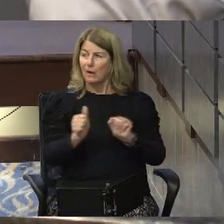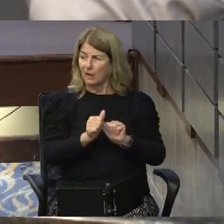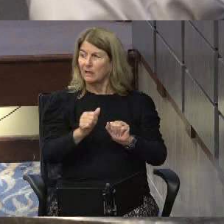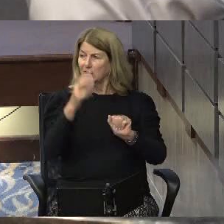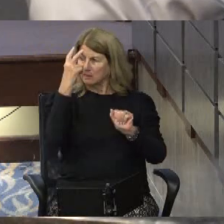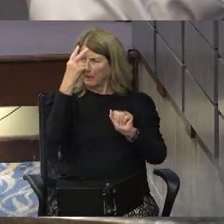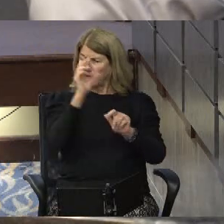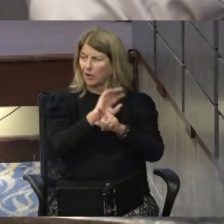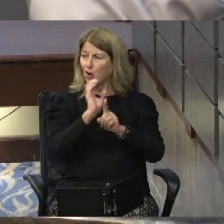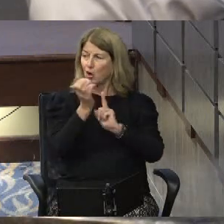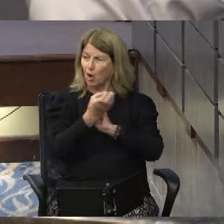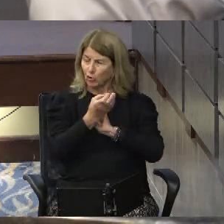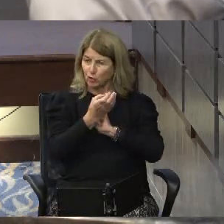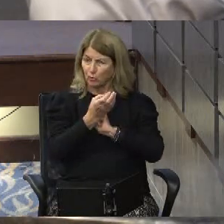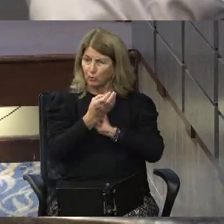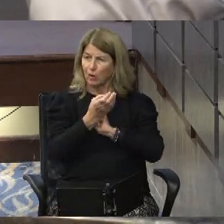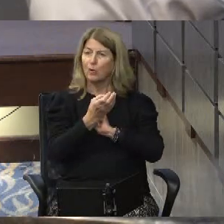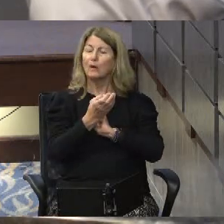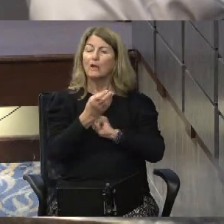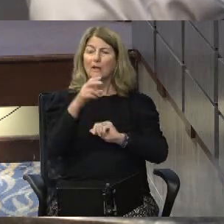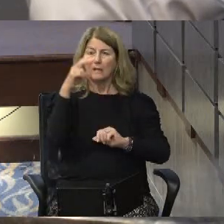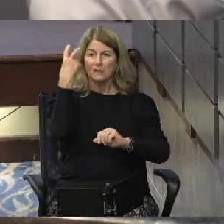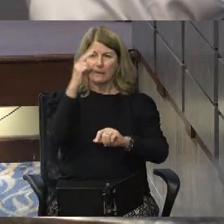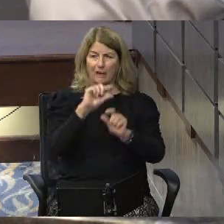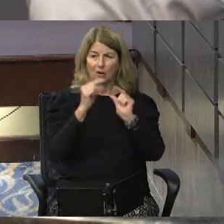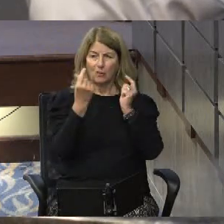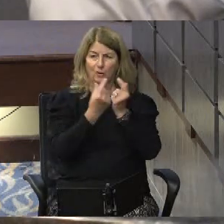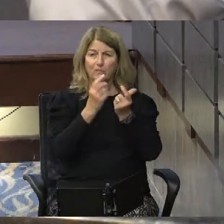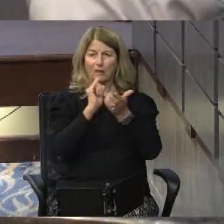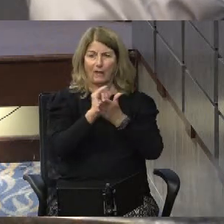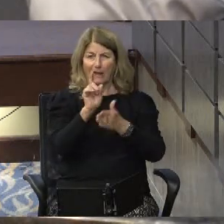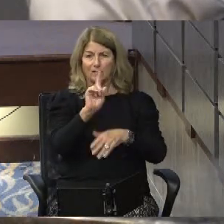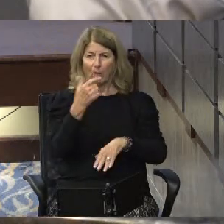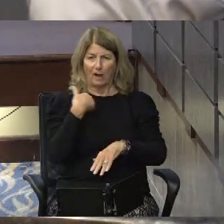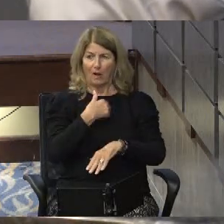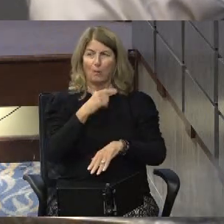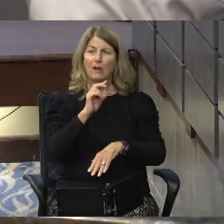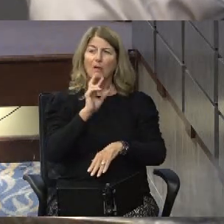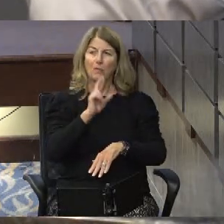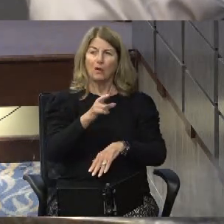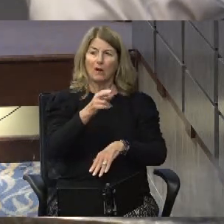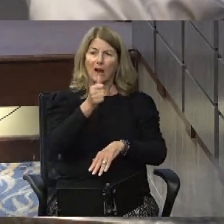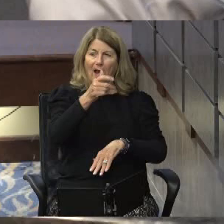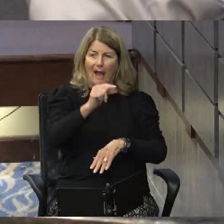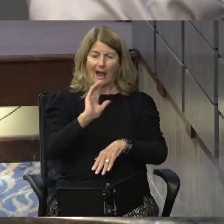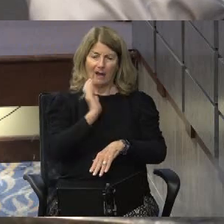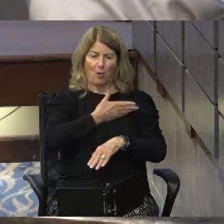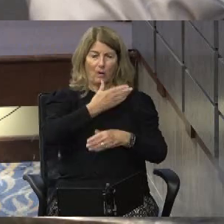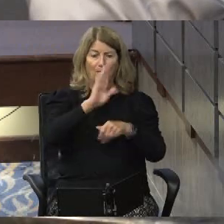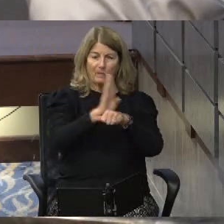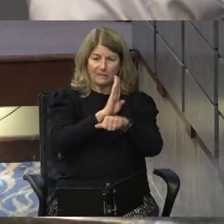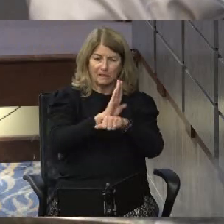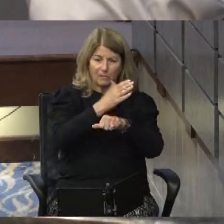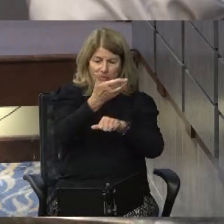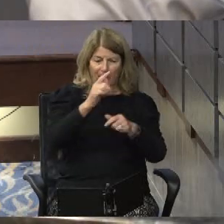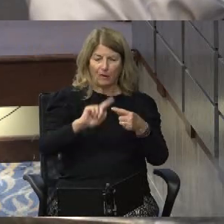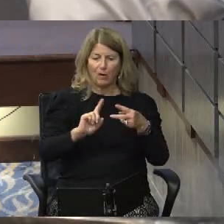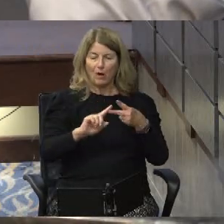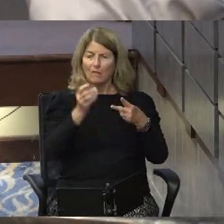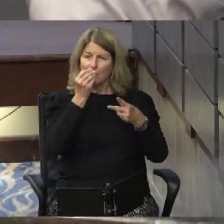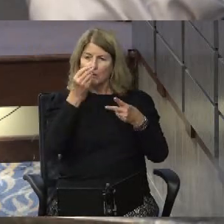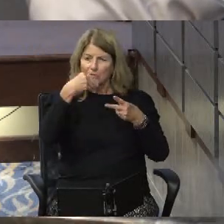culture, our Hispanic roots. Well, Ms. That's where we were at. Our businesses were there. Yes, ma'am. Our grocery stores were there, and our homes were